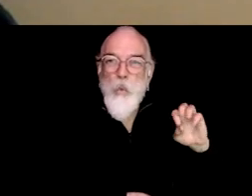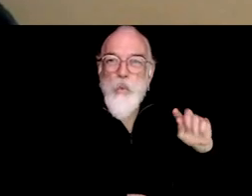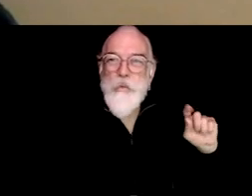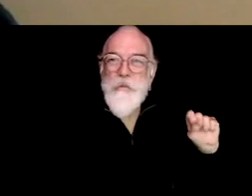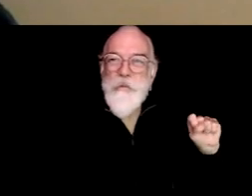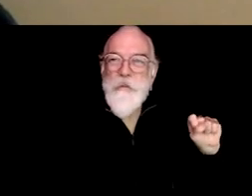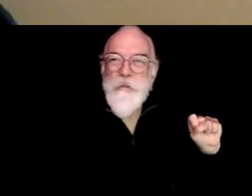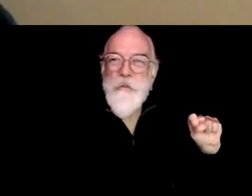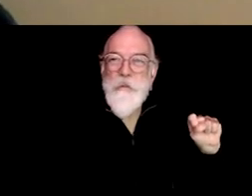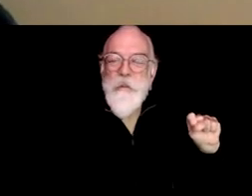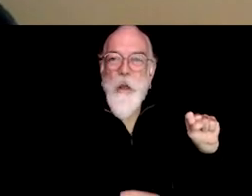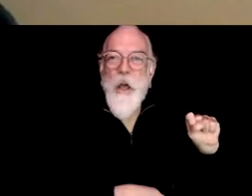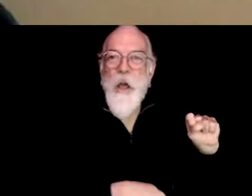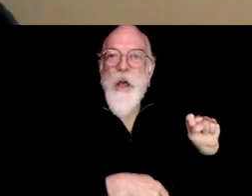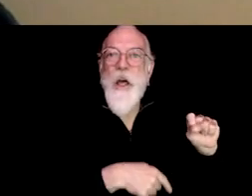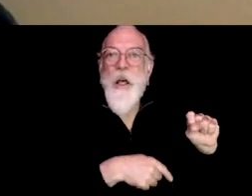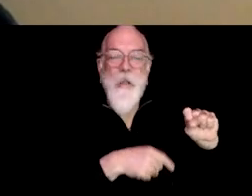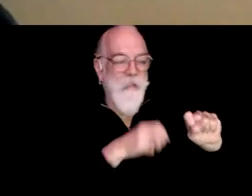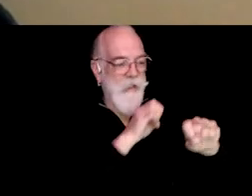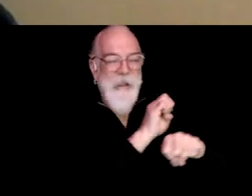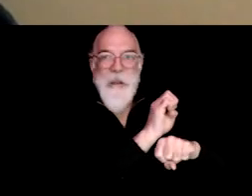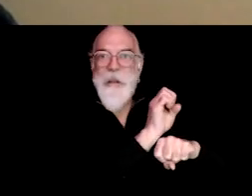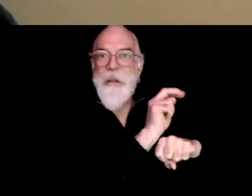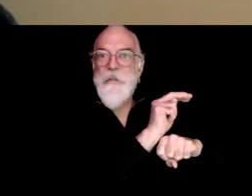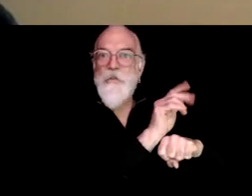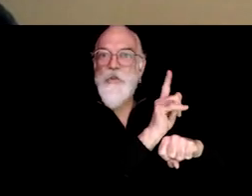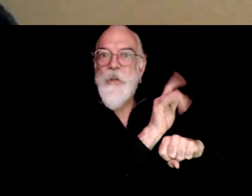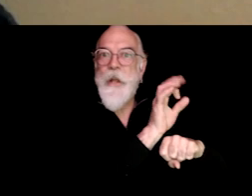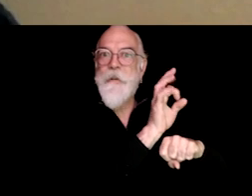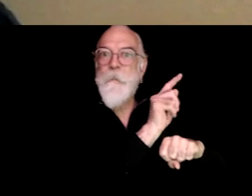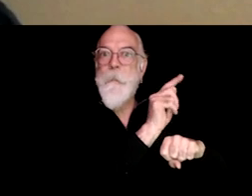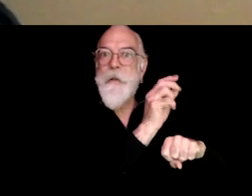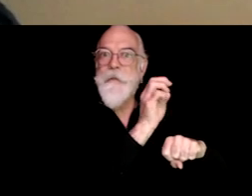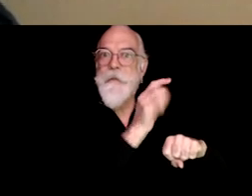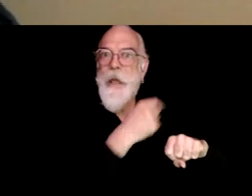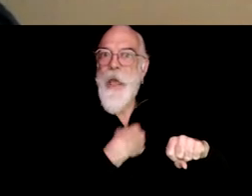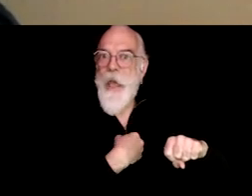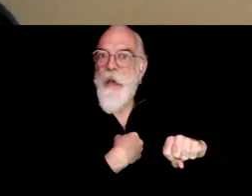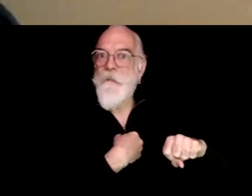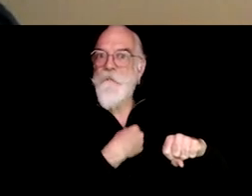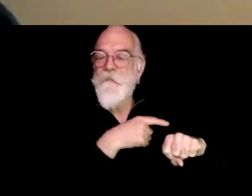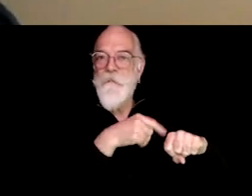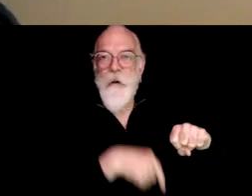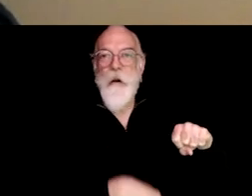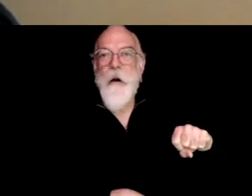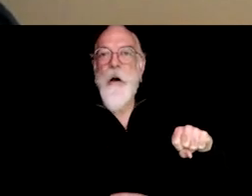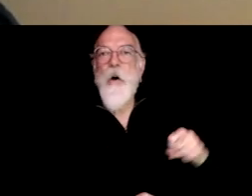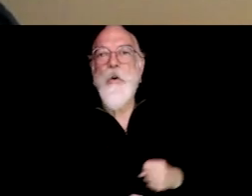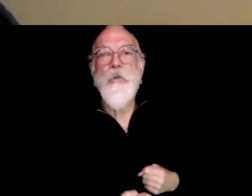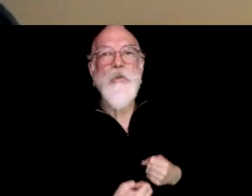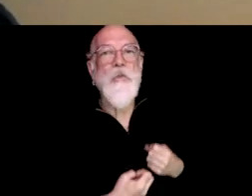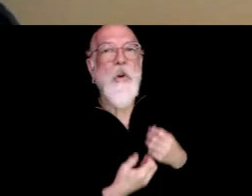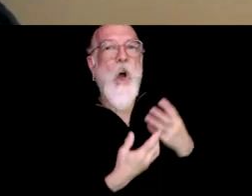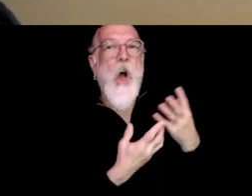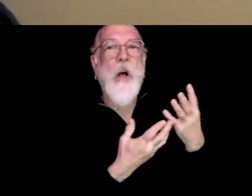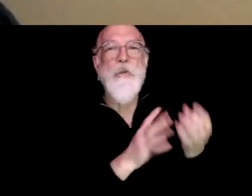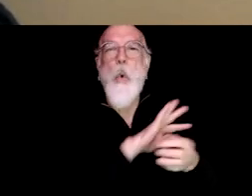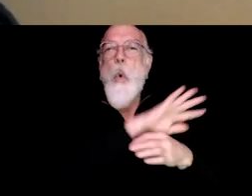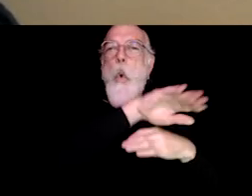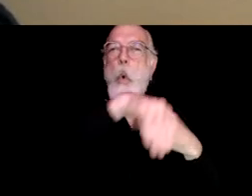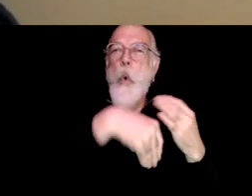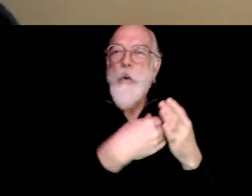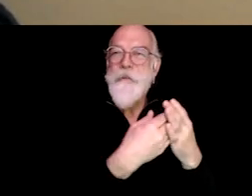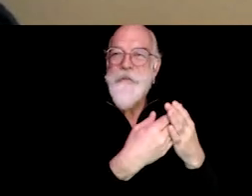parts come together to make for wholeness. Wholeness, completeness.